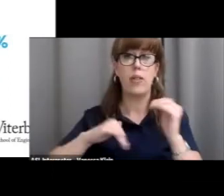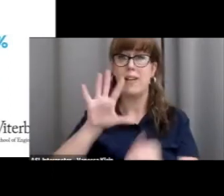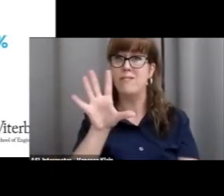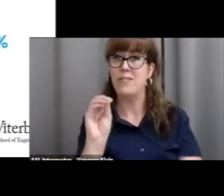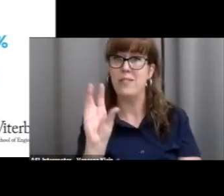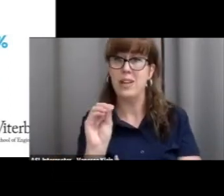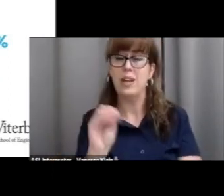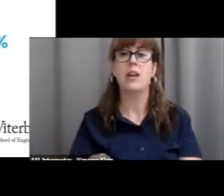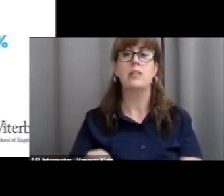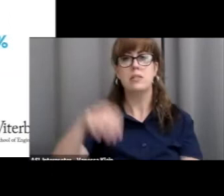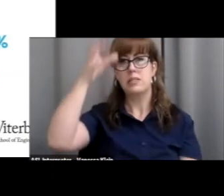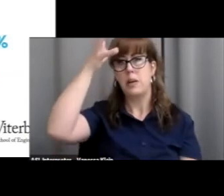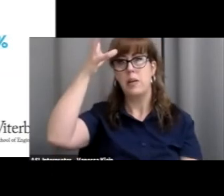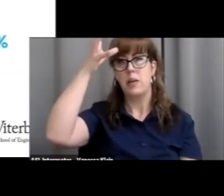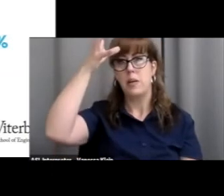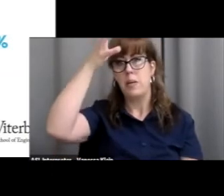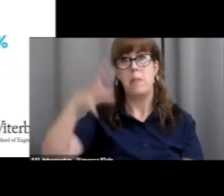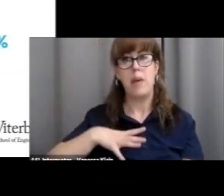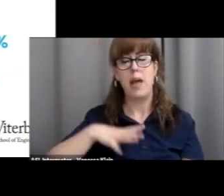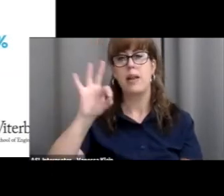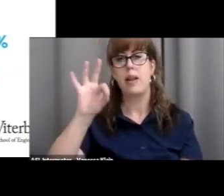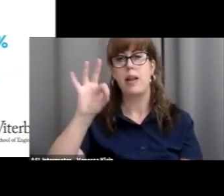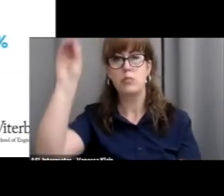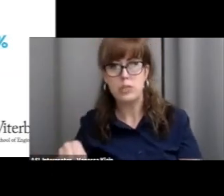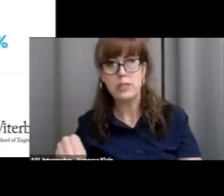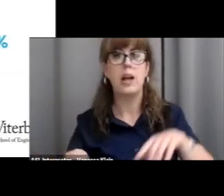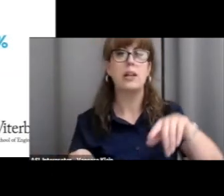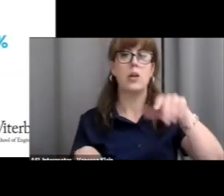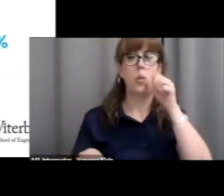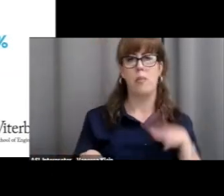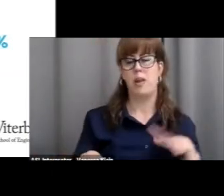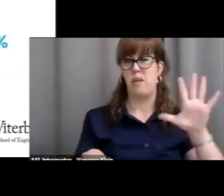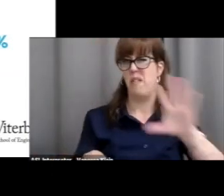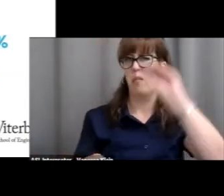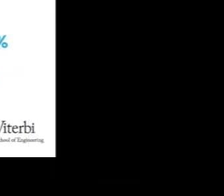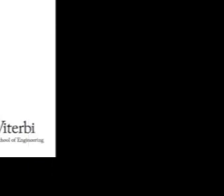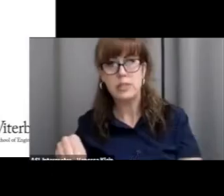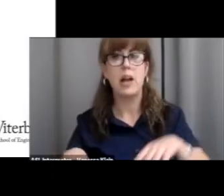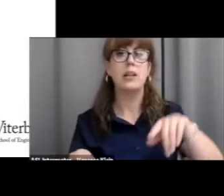years, and 9.7% of men are 50 plus.